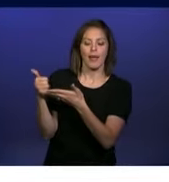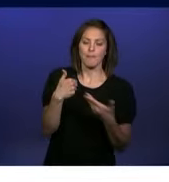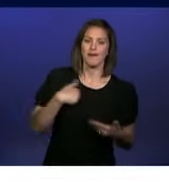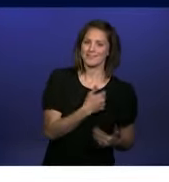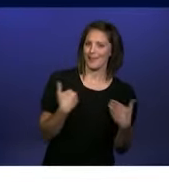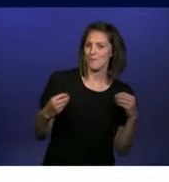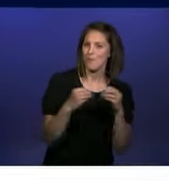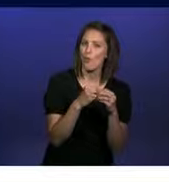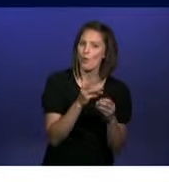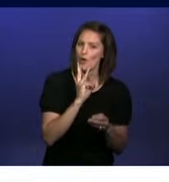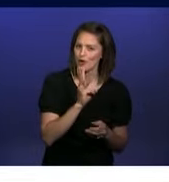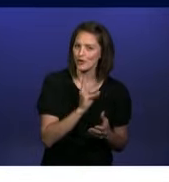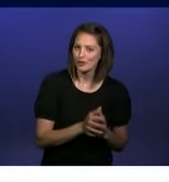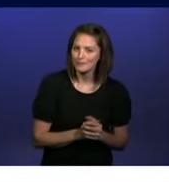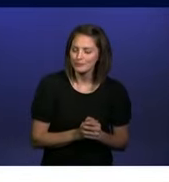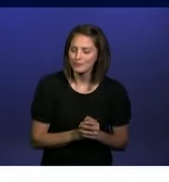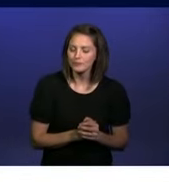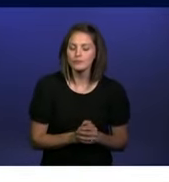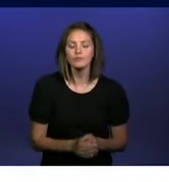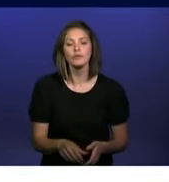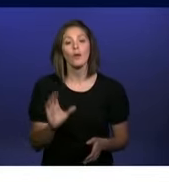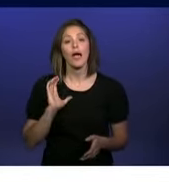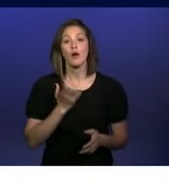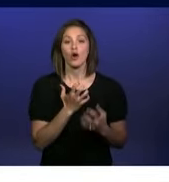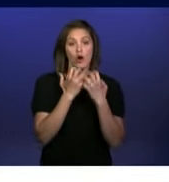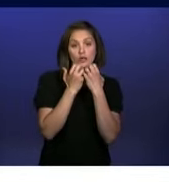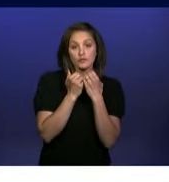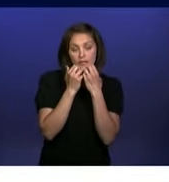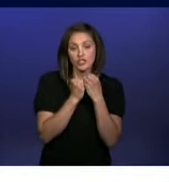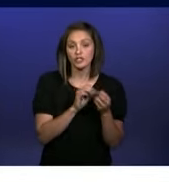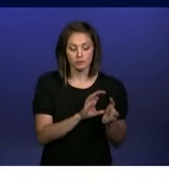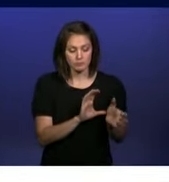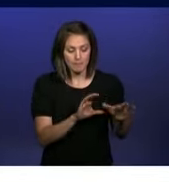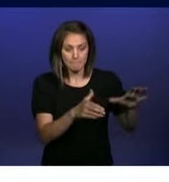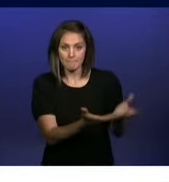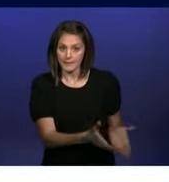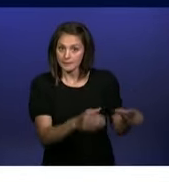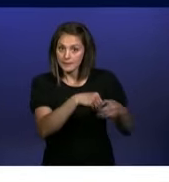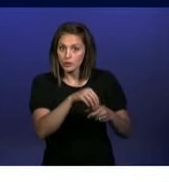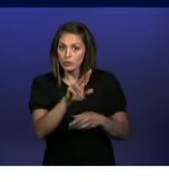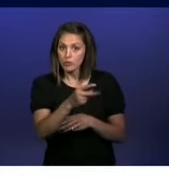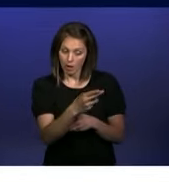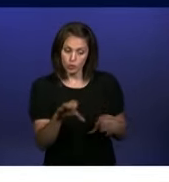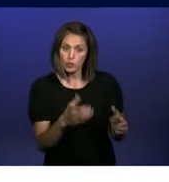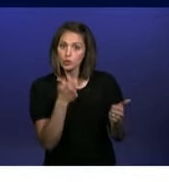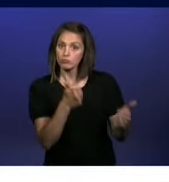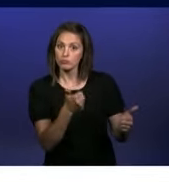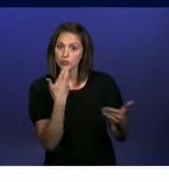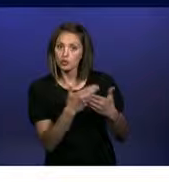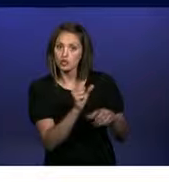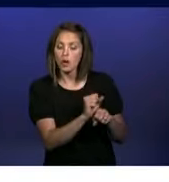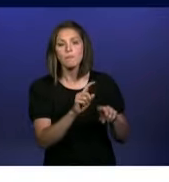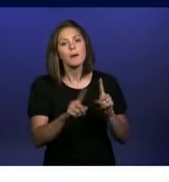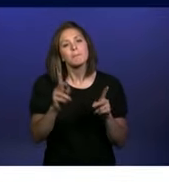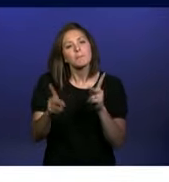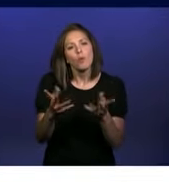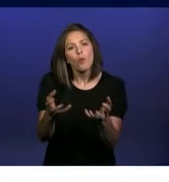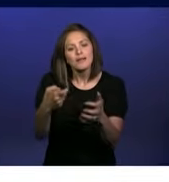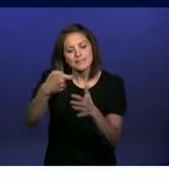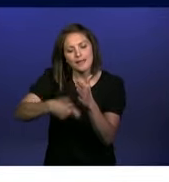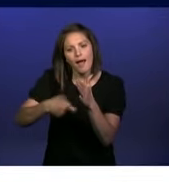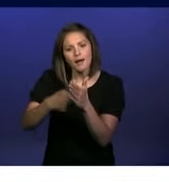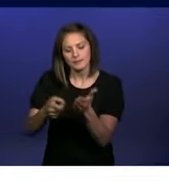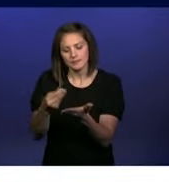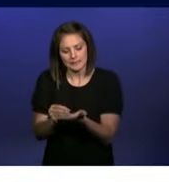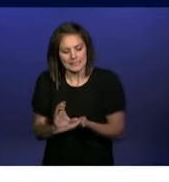that, but let's just admit, our conservation districts in Utah do a fabulous job. But people want to tax incentives that they give to people to